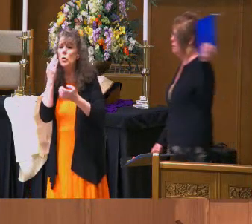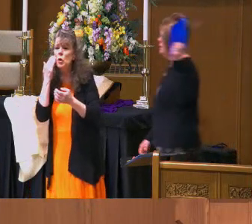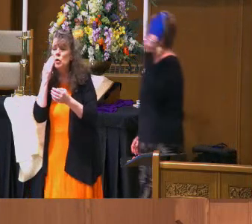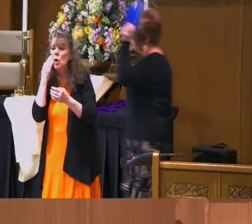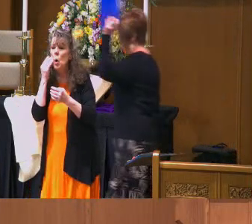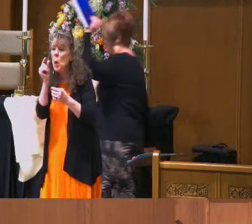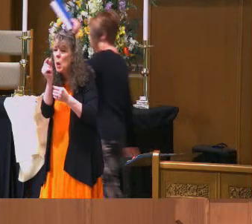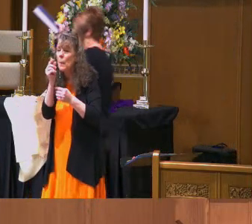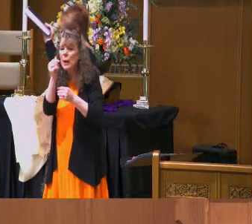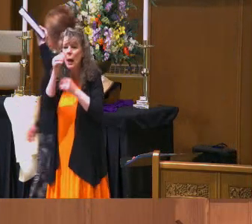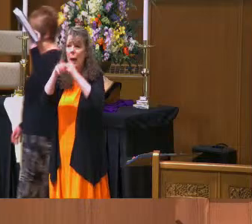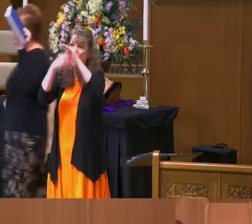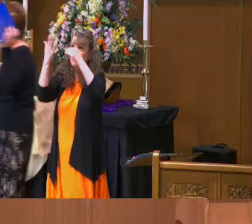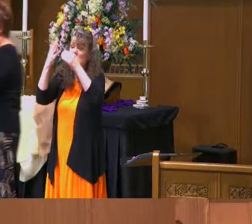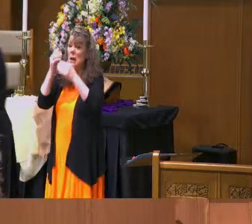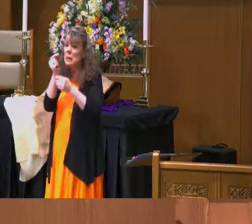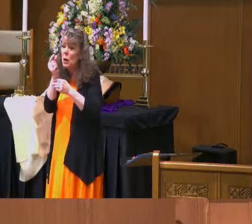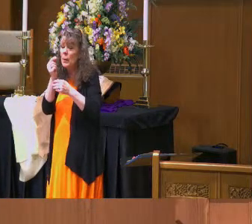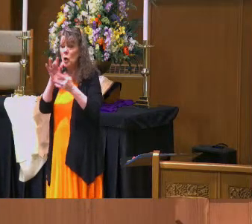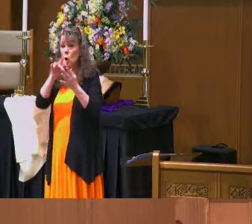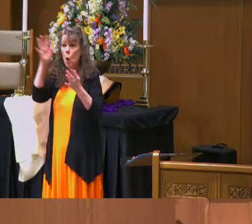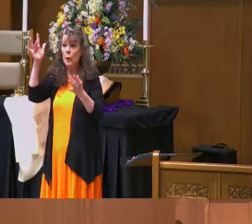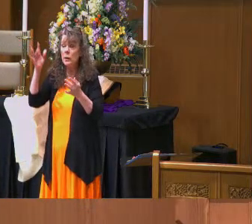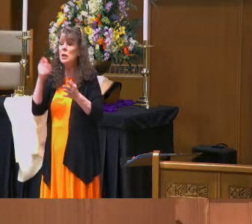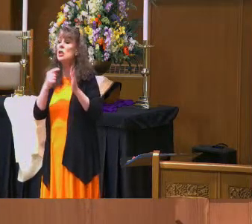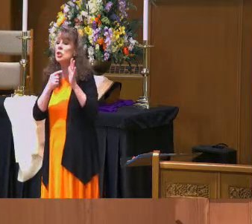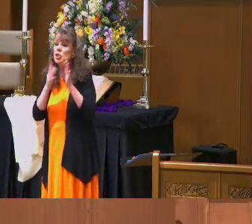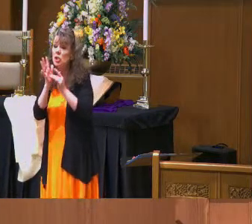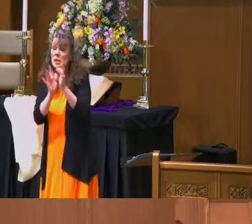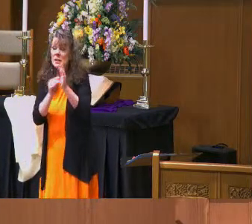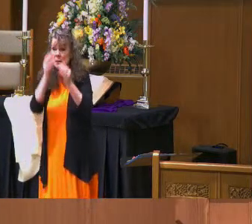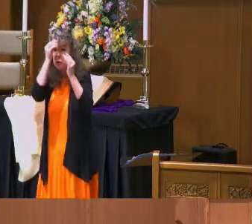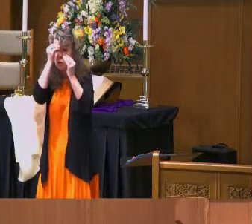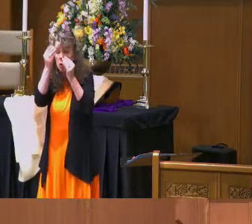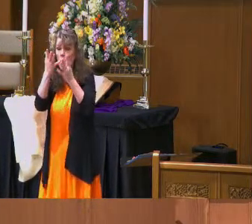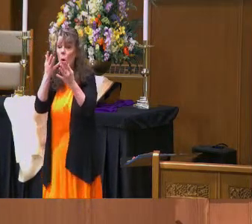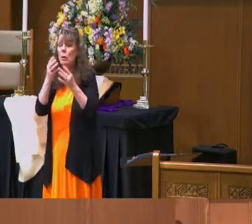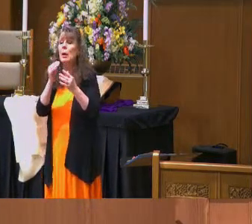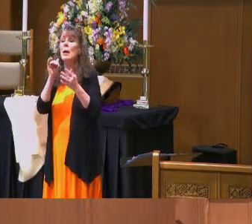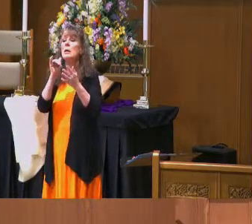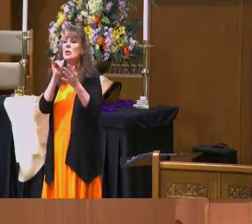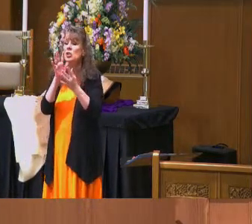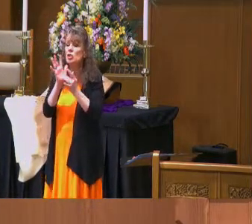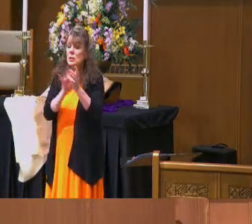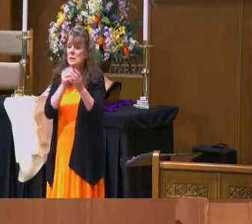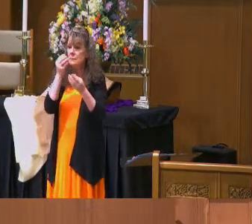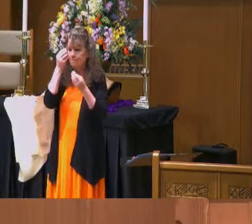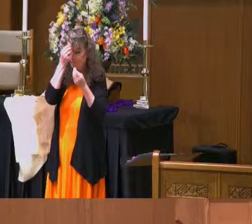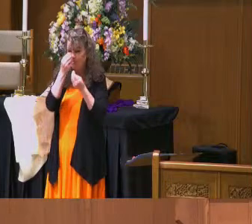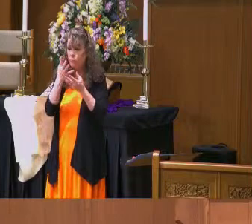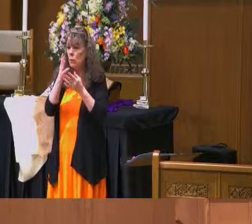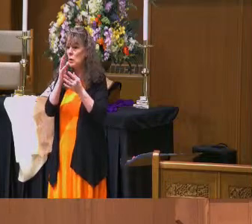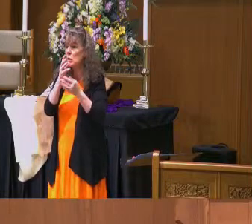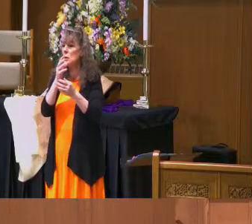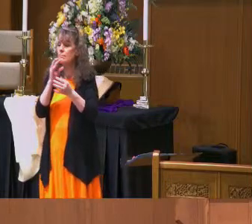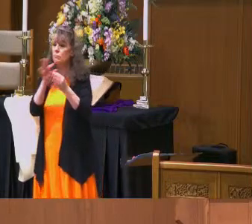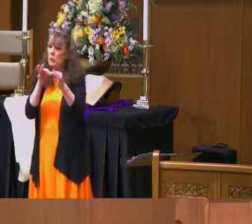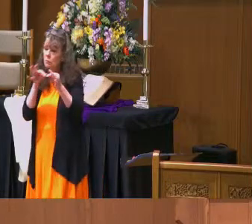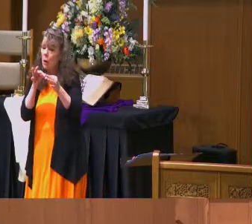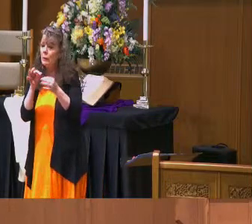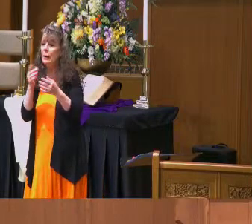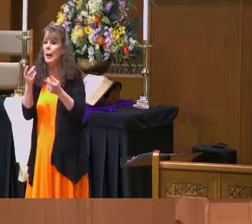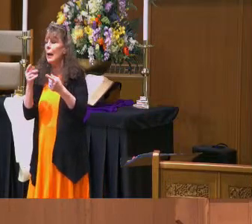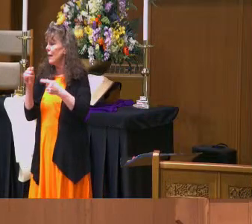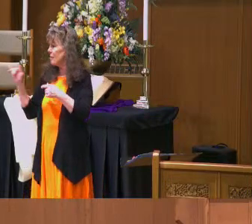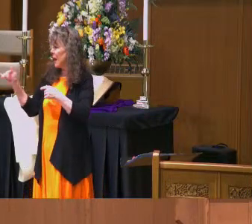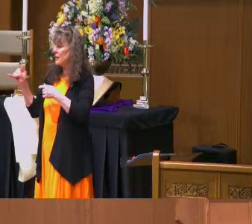of heaven? Jesus told us, Jesus showed us, this is a love story for you and me. When you pray, you